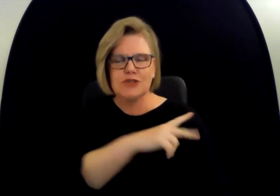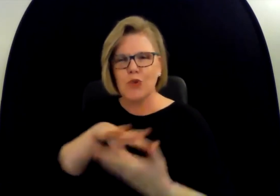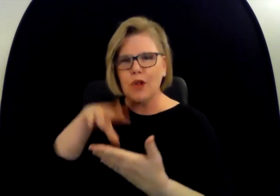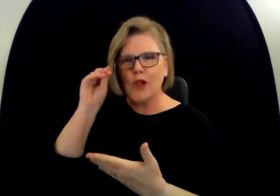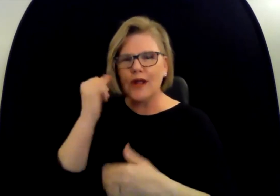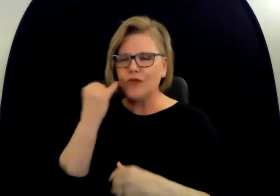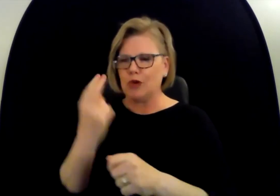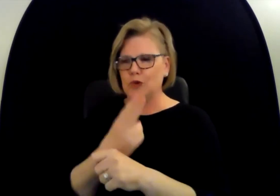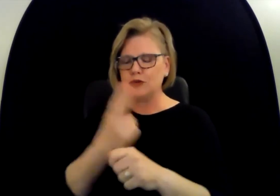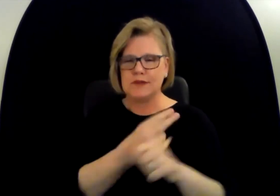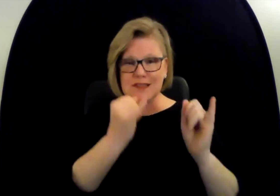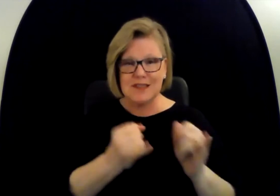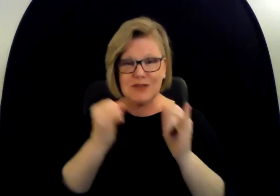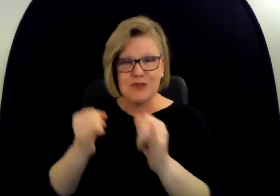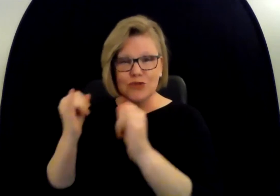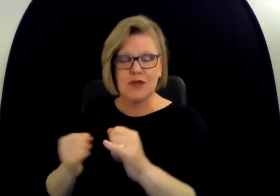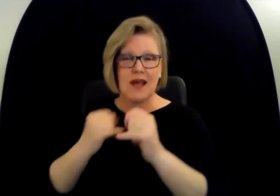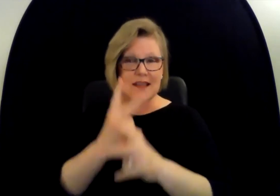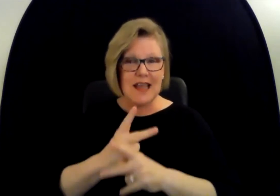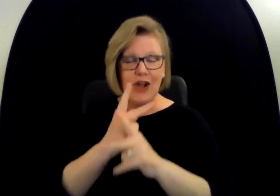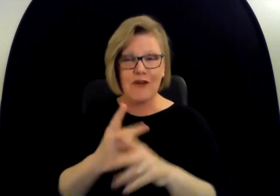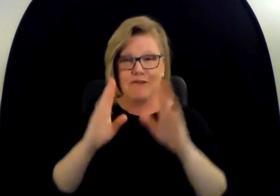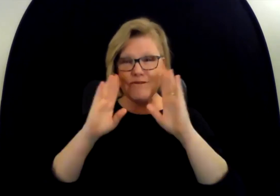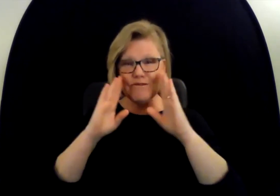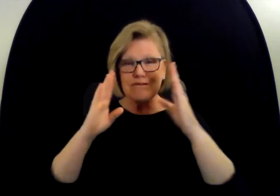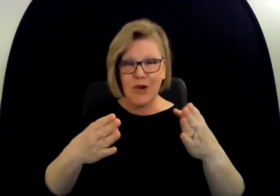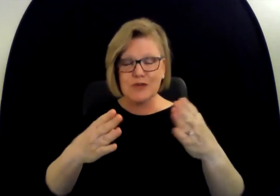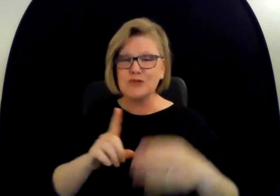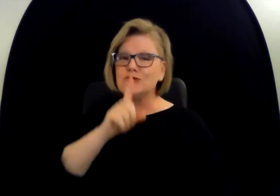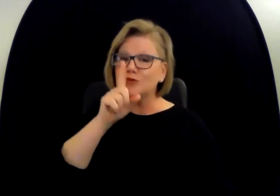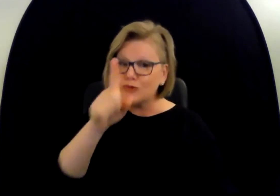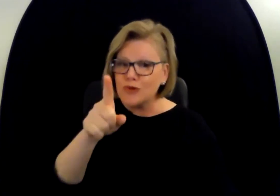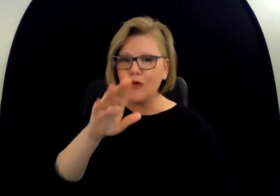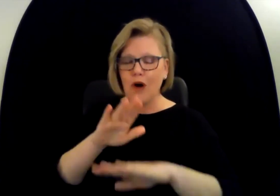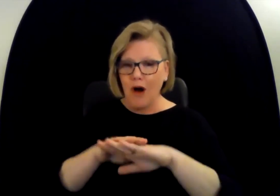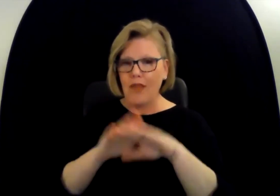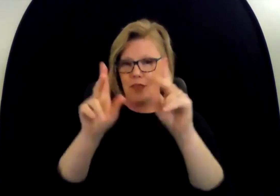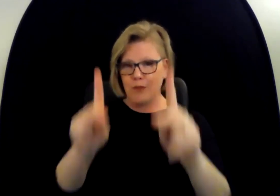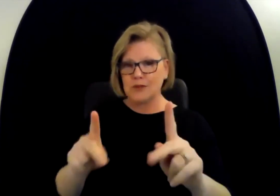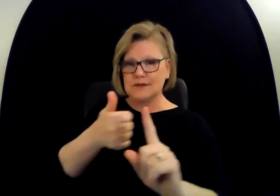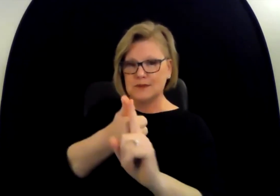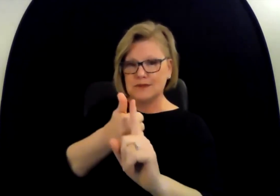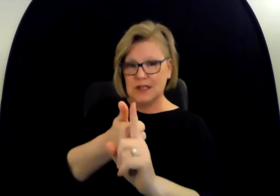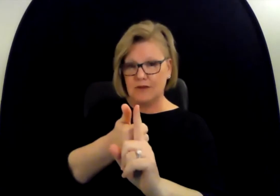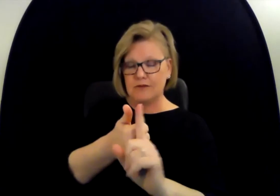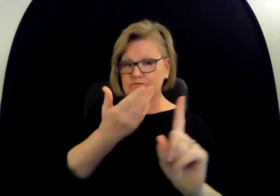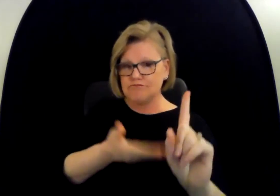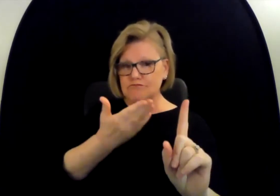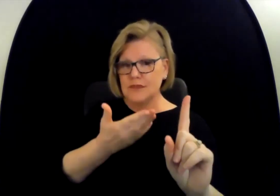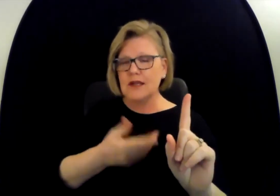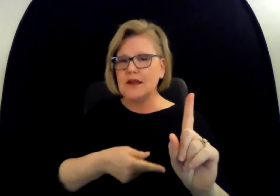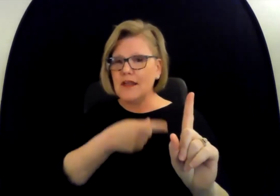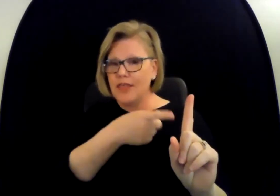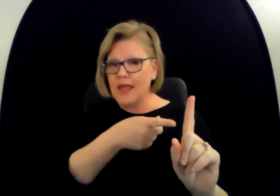utilizing individualized care and focused truly on the person who